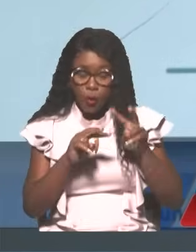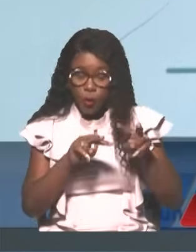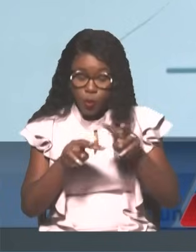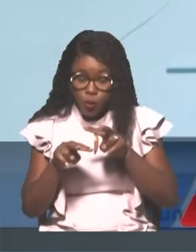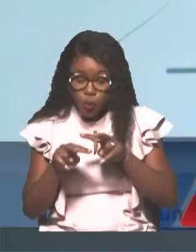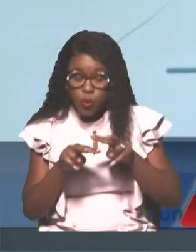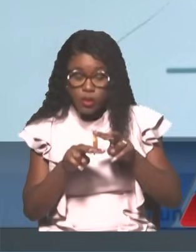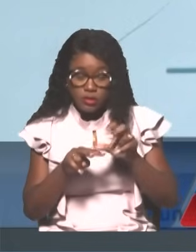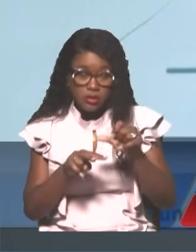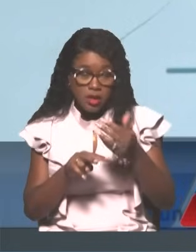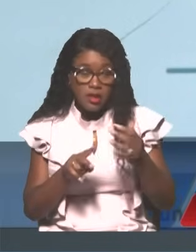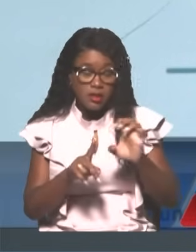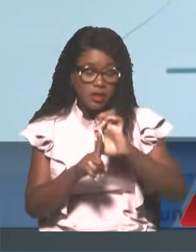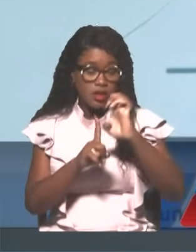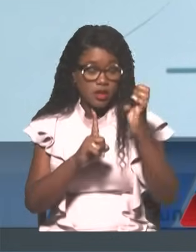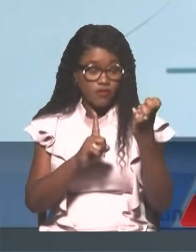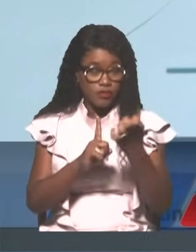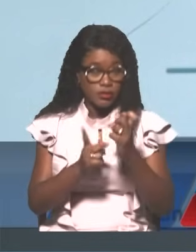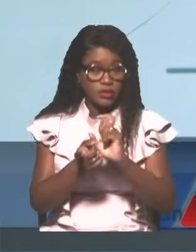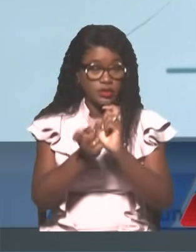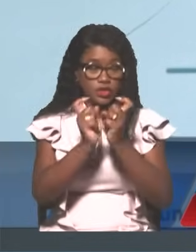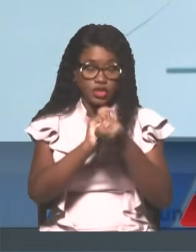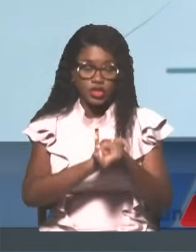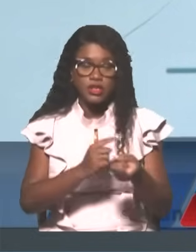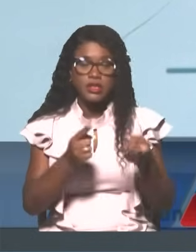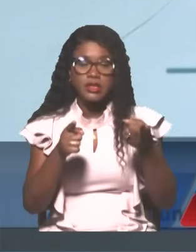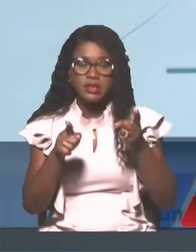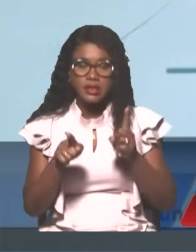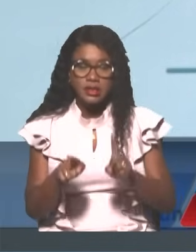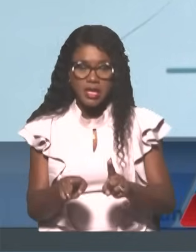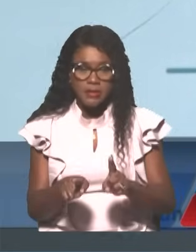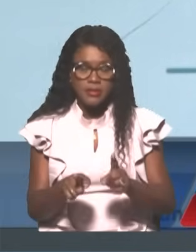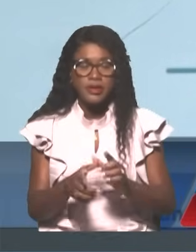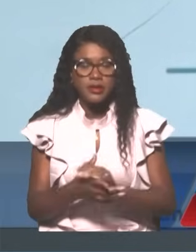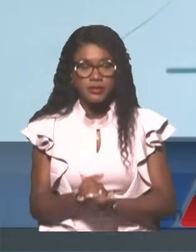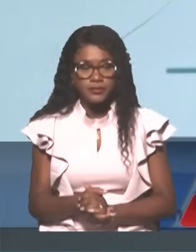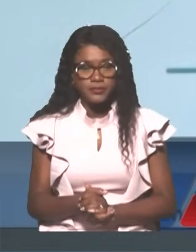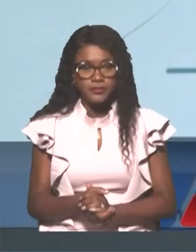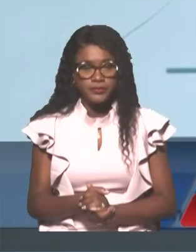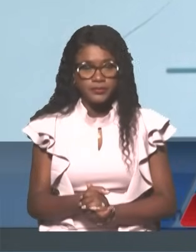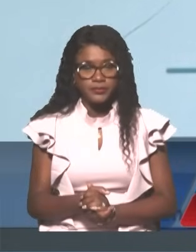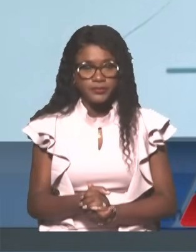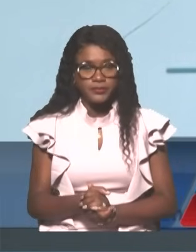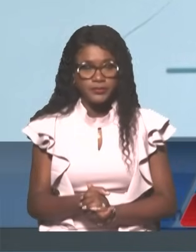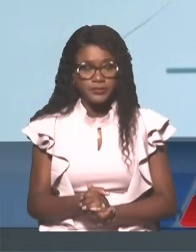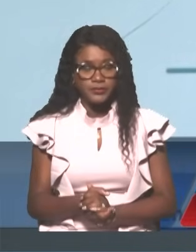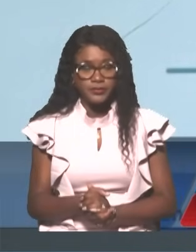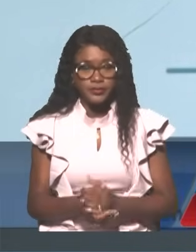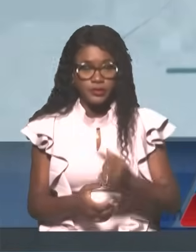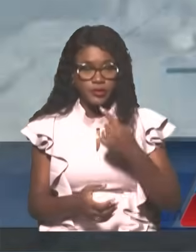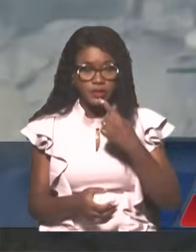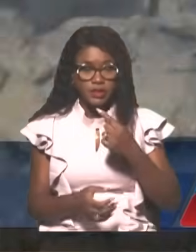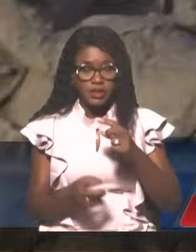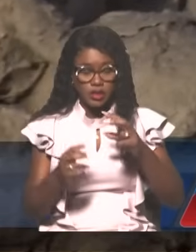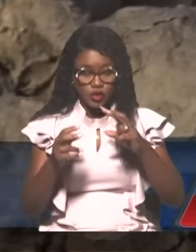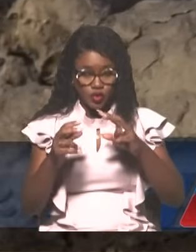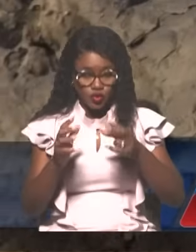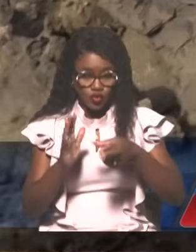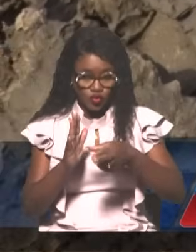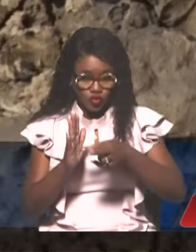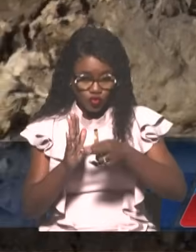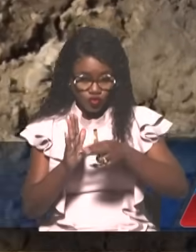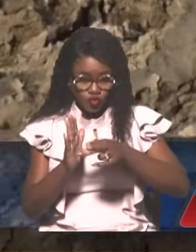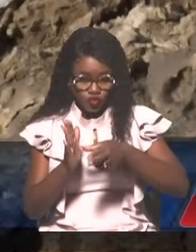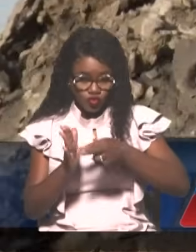to any environmental or physical changes based on their knowledge of the volcano. She said the research, pioneered by